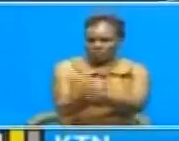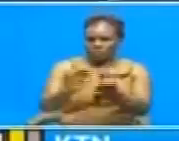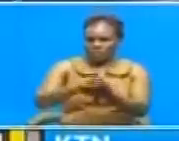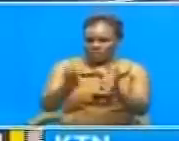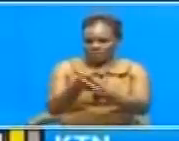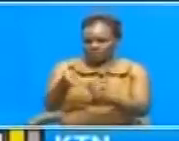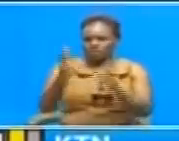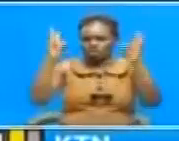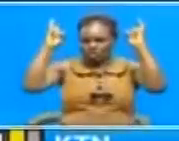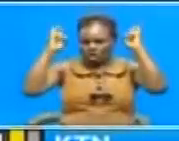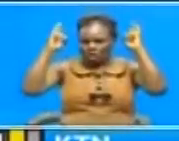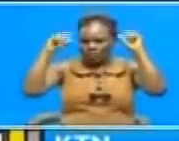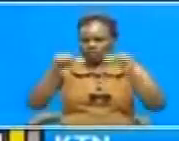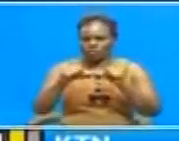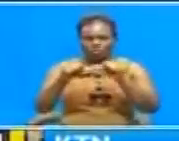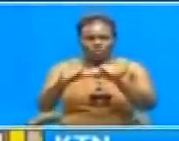the talk.